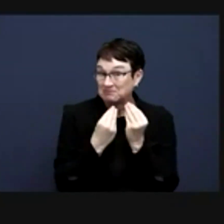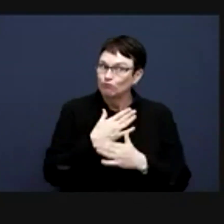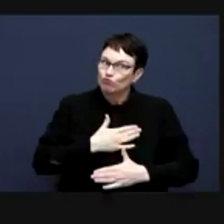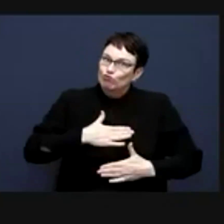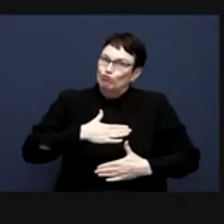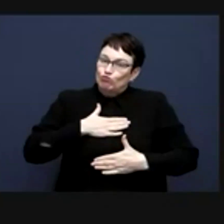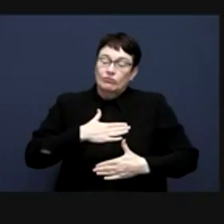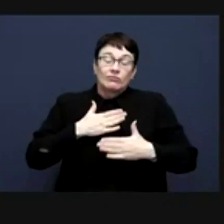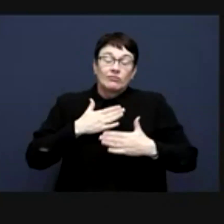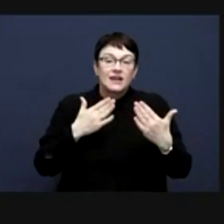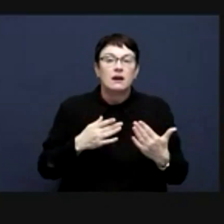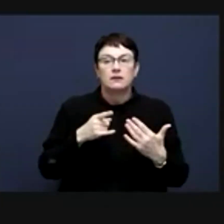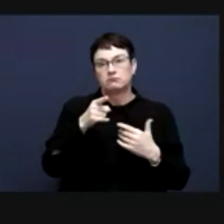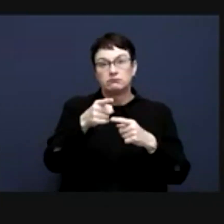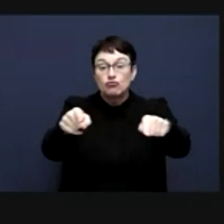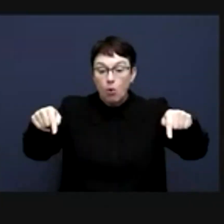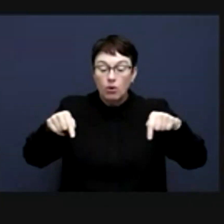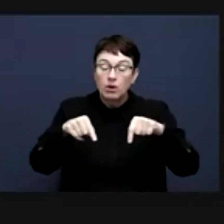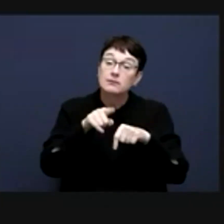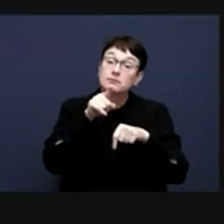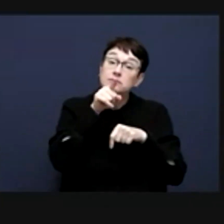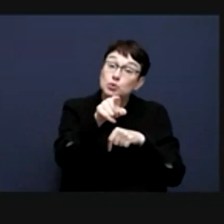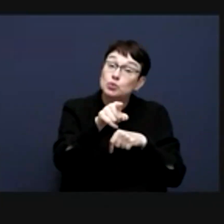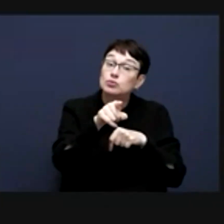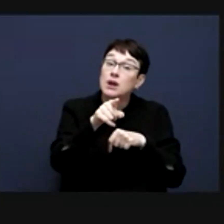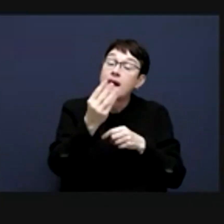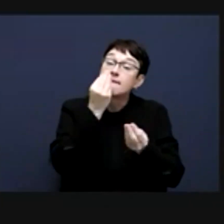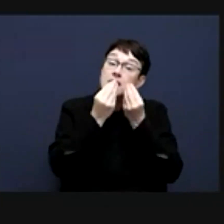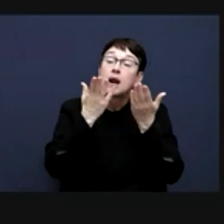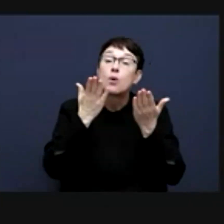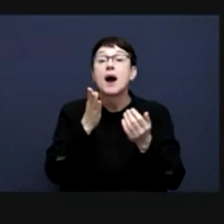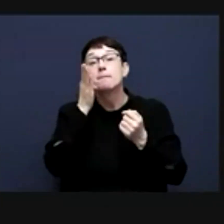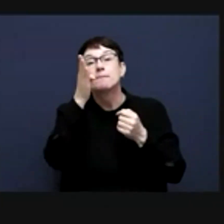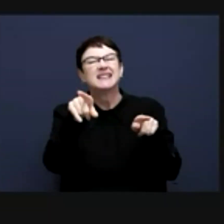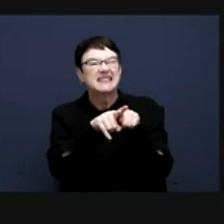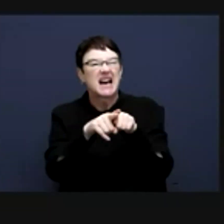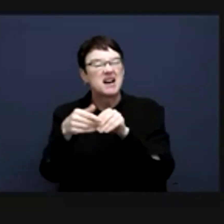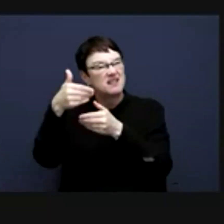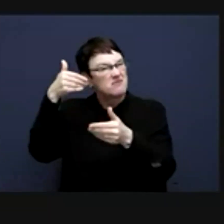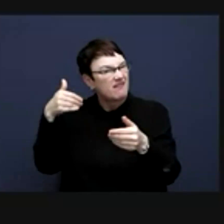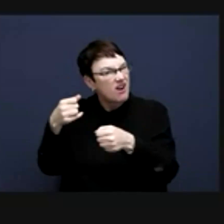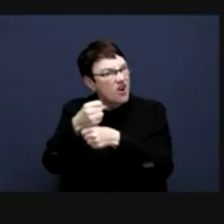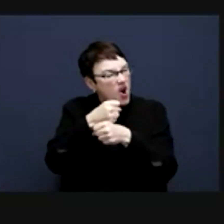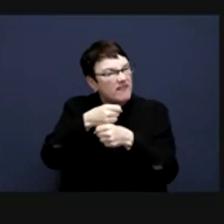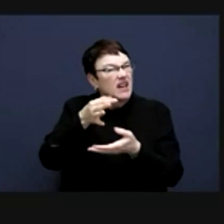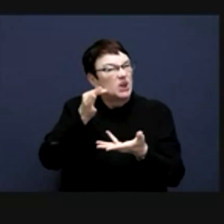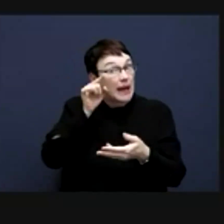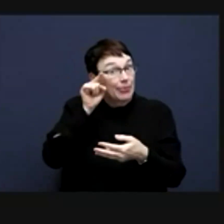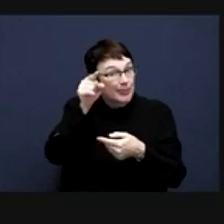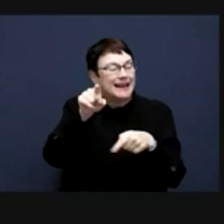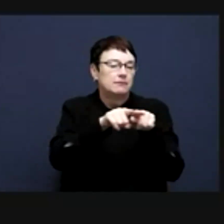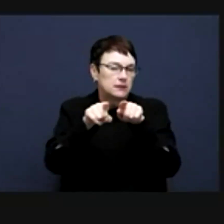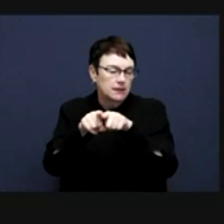served in the back where we had coffee before. And for everyone online, please have a little bit of good lunch and take care of yourselves until we meet